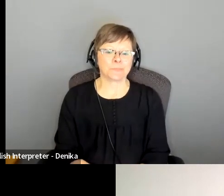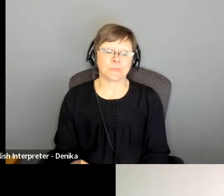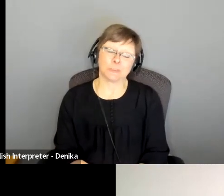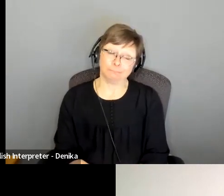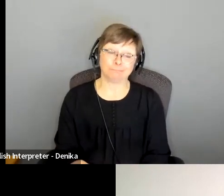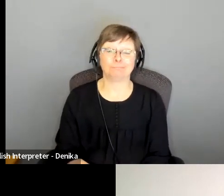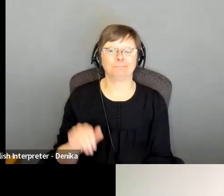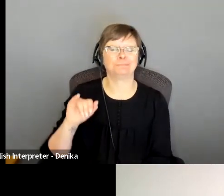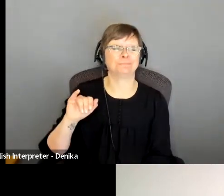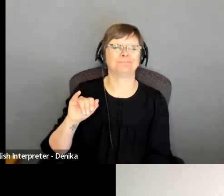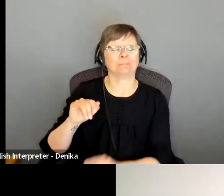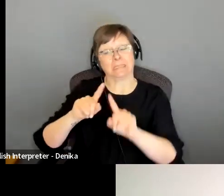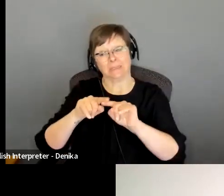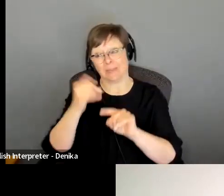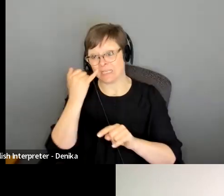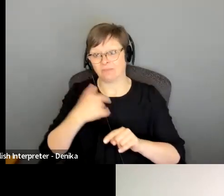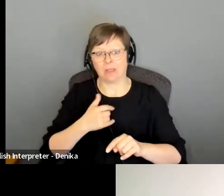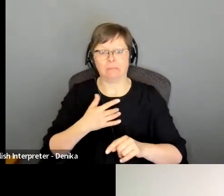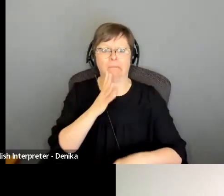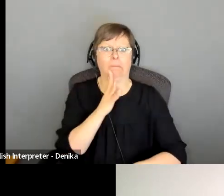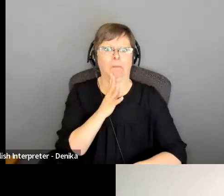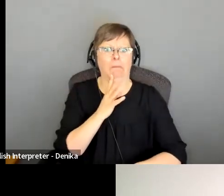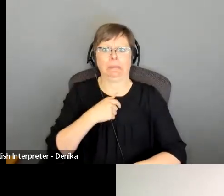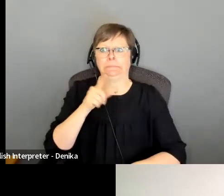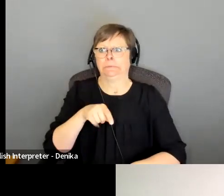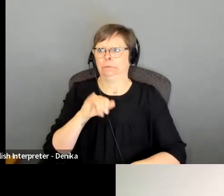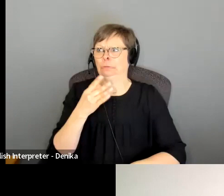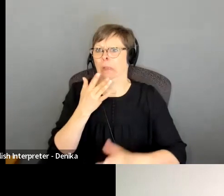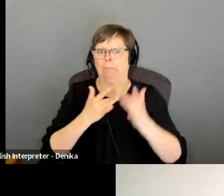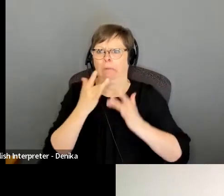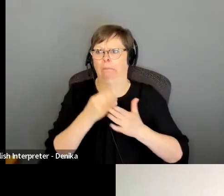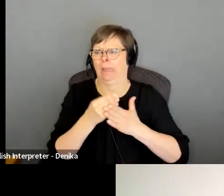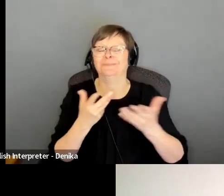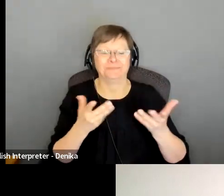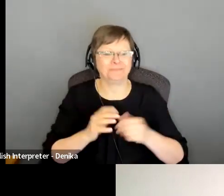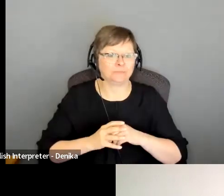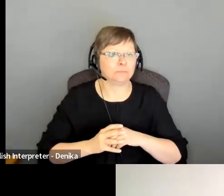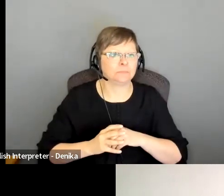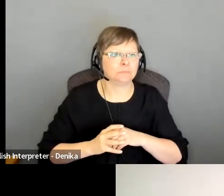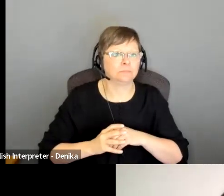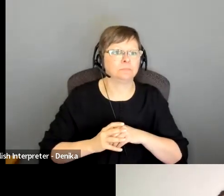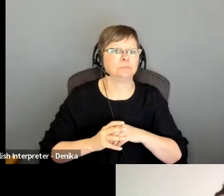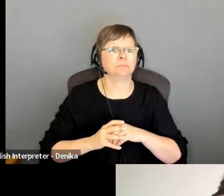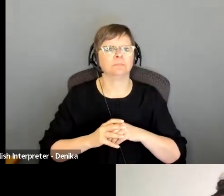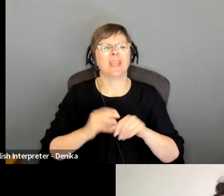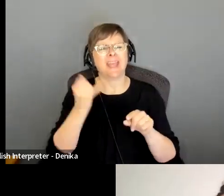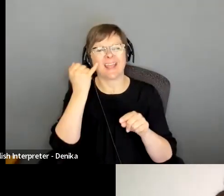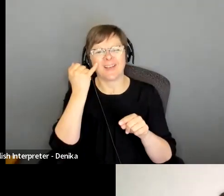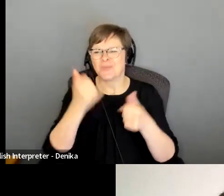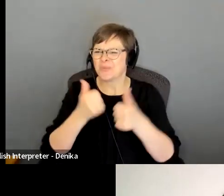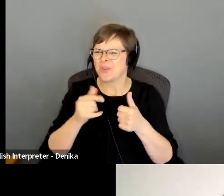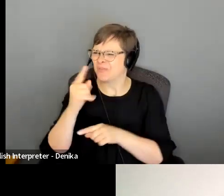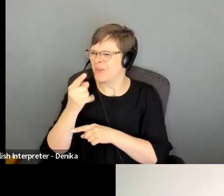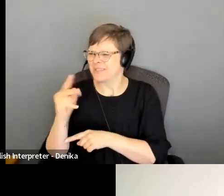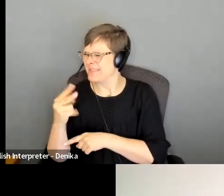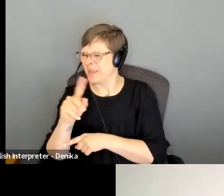That depends on how desperate I feel. There's a where and when answer. I don't know if the response from Sharon was from the first question or the second, but